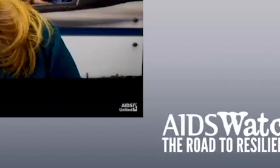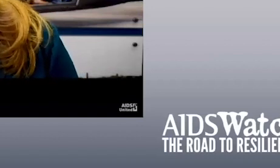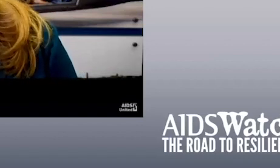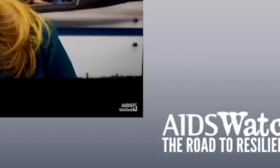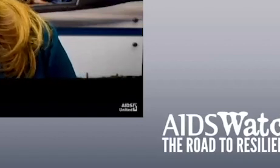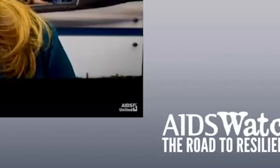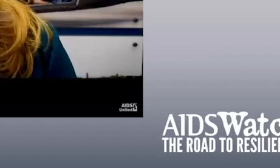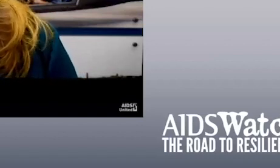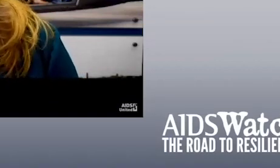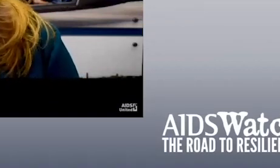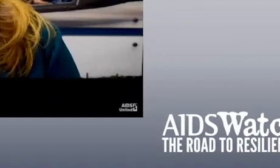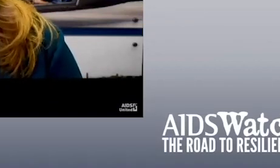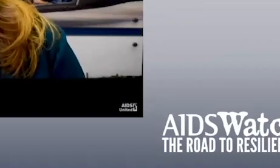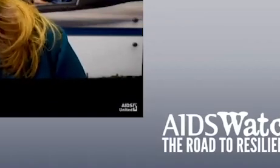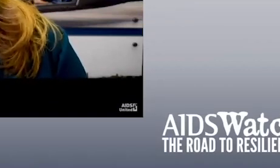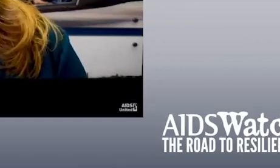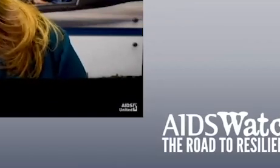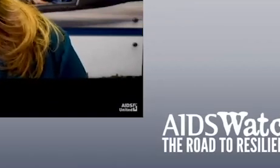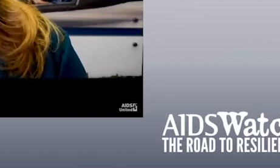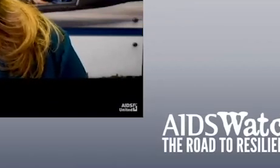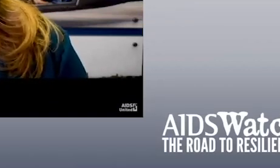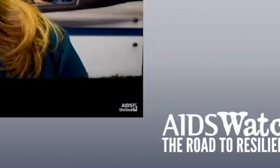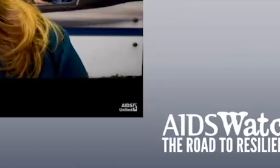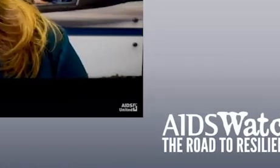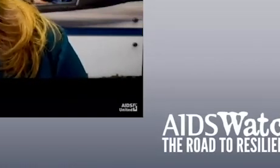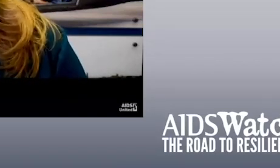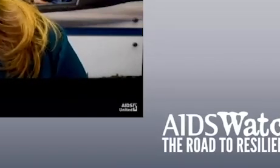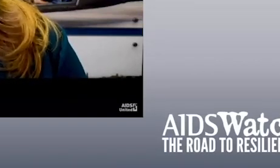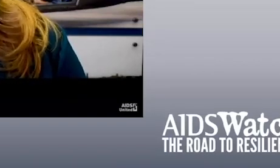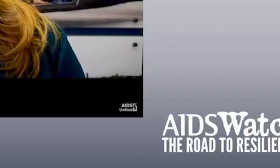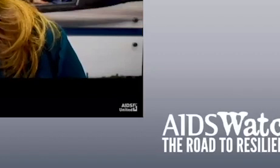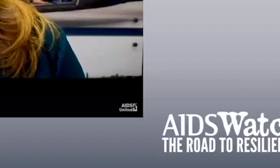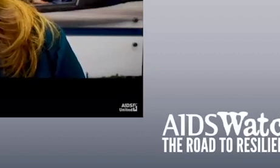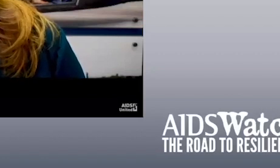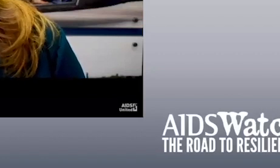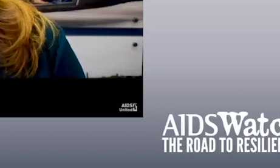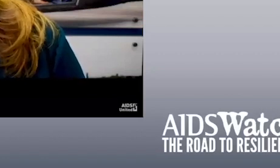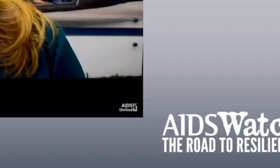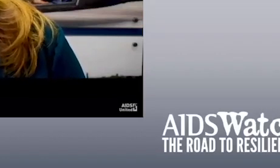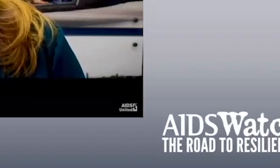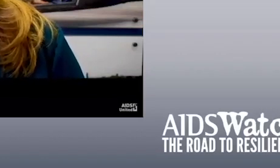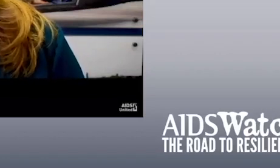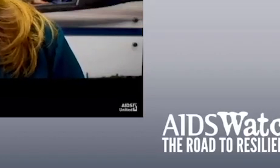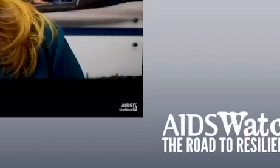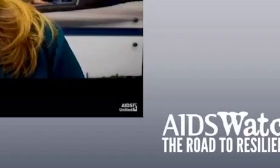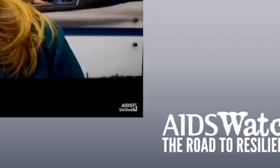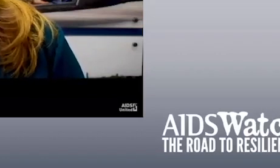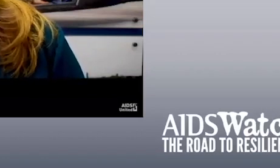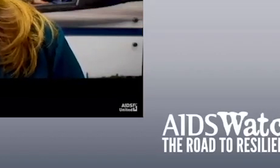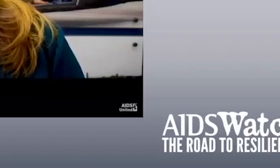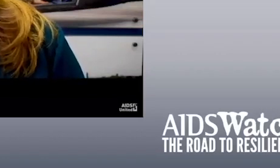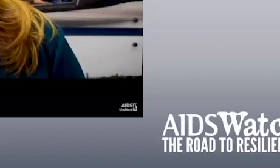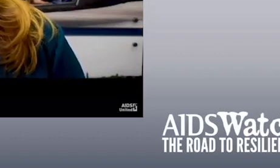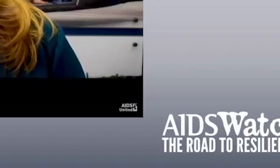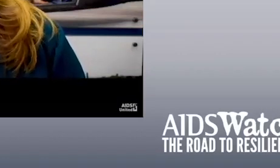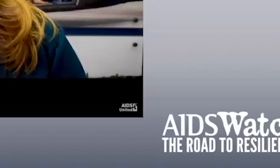estimated of 250,000 total HIV infections averted. We must ensure that this initiative is funded